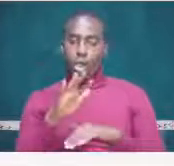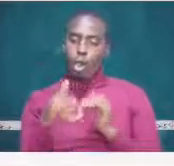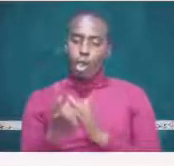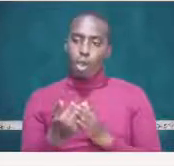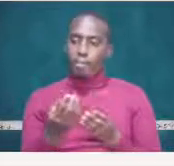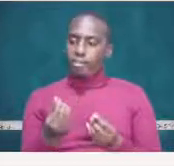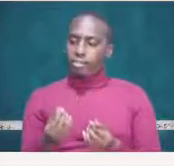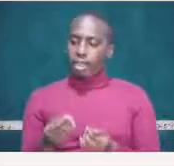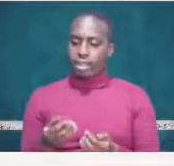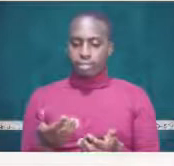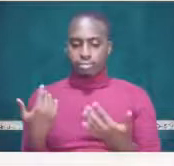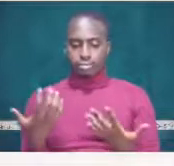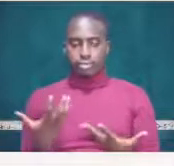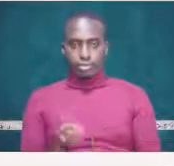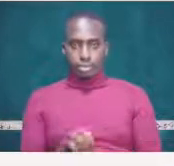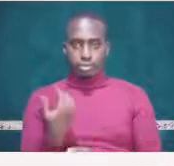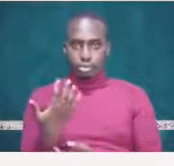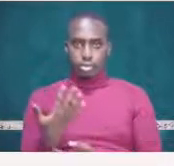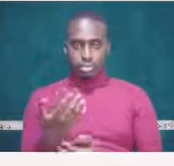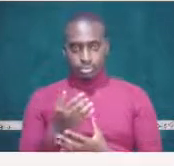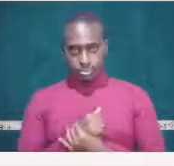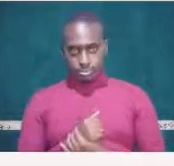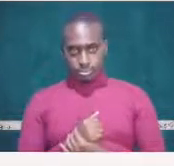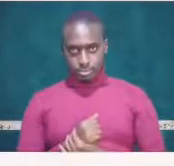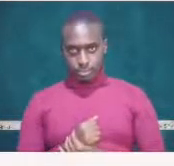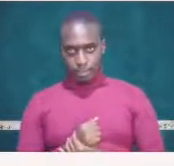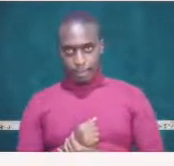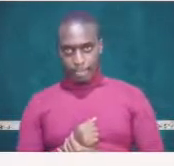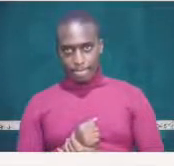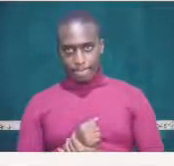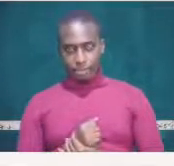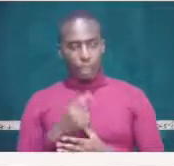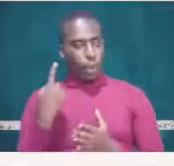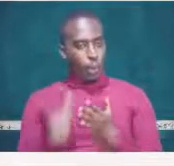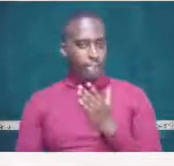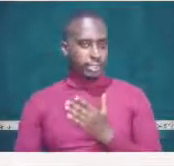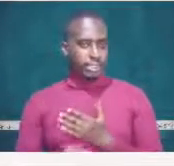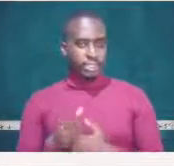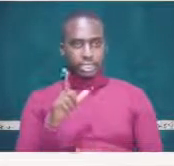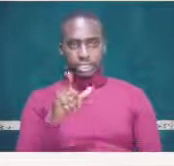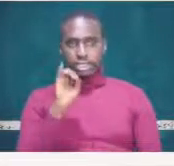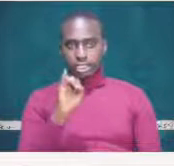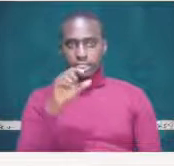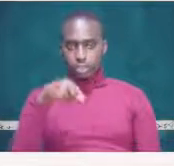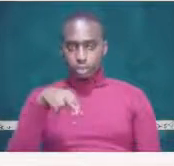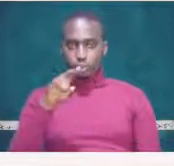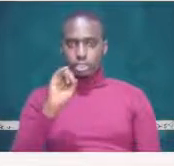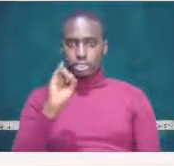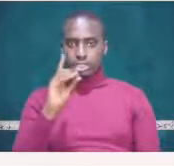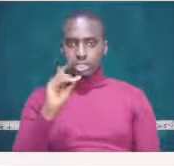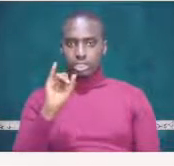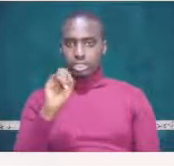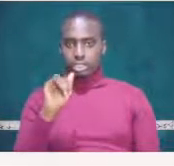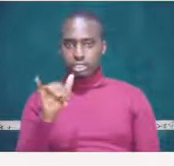liquidity preference, which is the same as liquidity preference. What is liquidity? First of all, what is